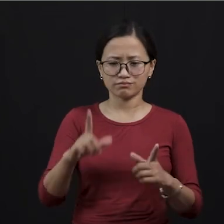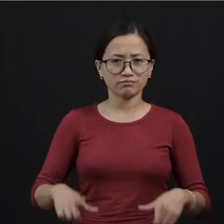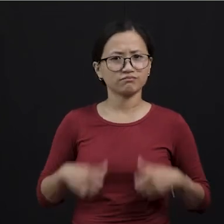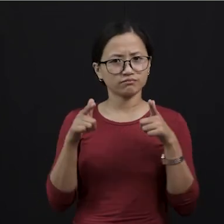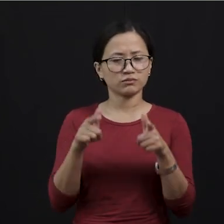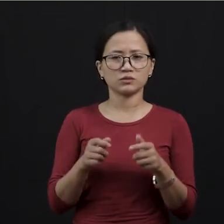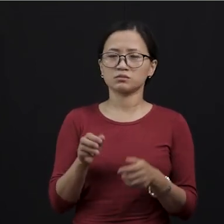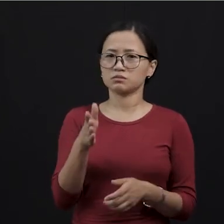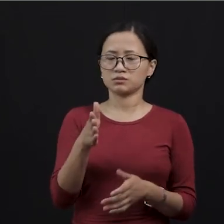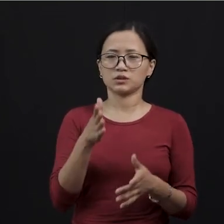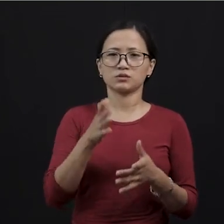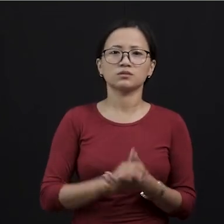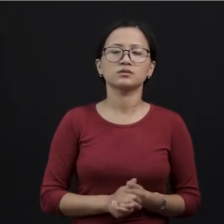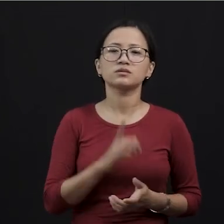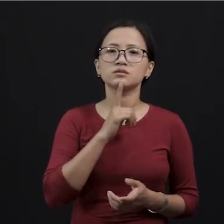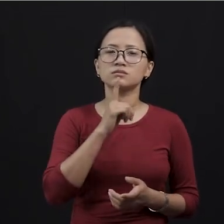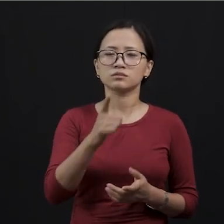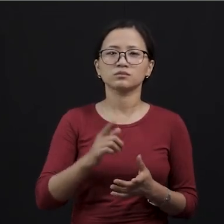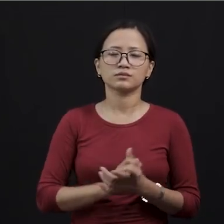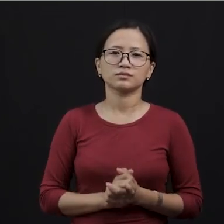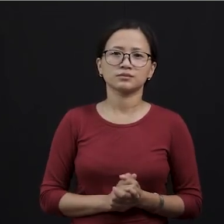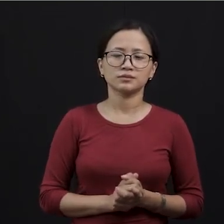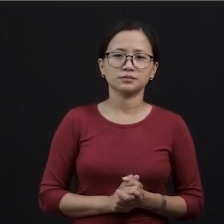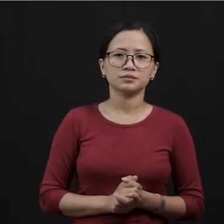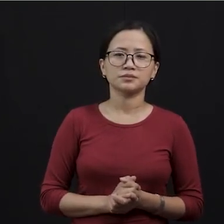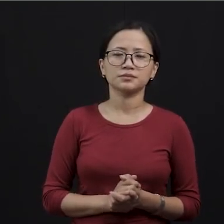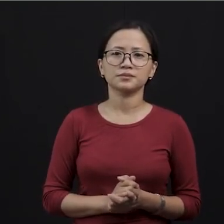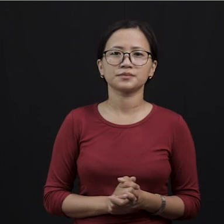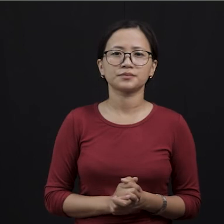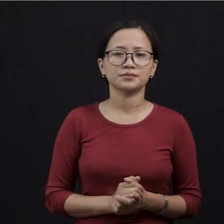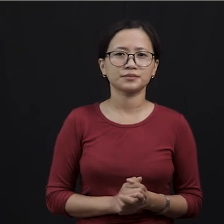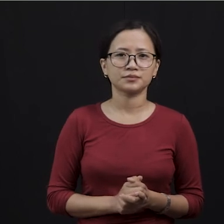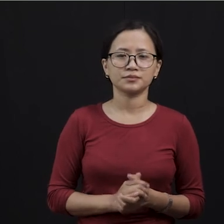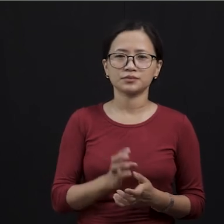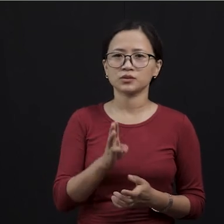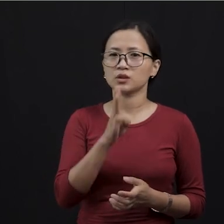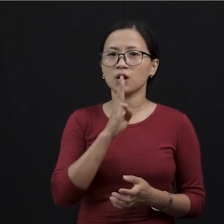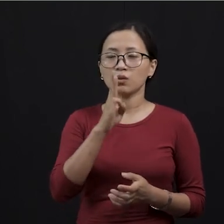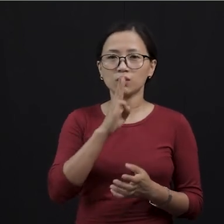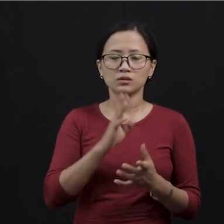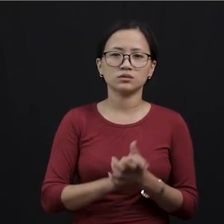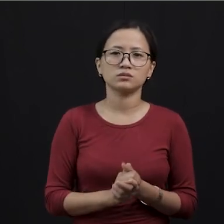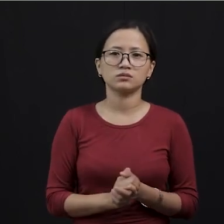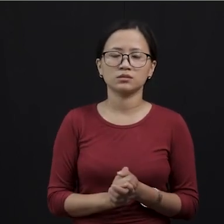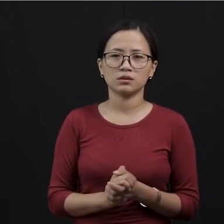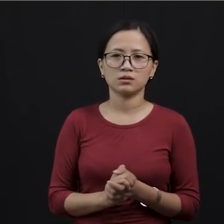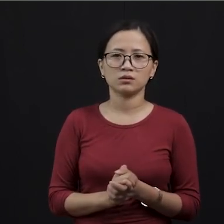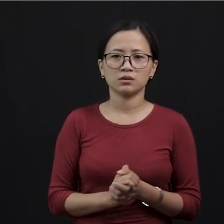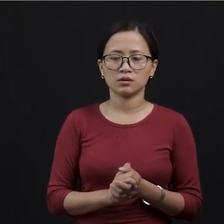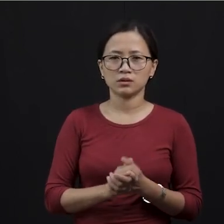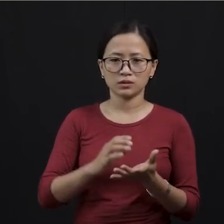children? Yes? Tell me, give me the names of some non-living things. Water, yes, very good.